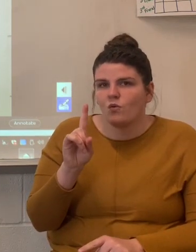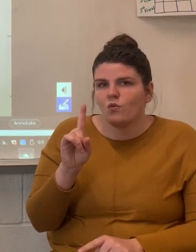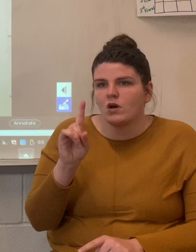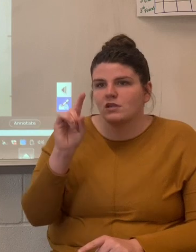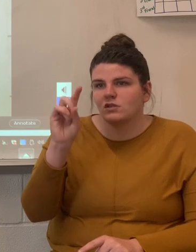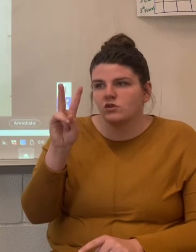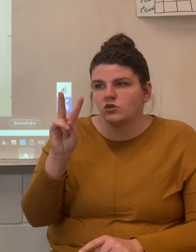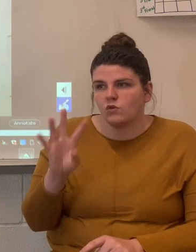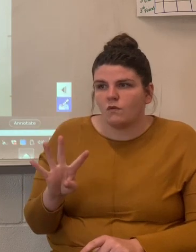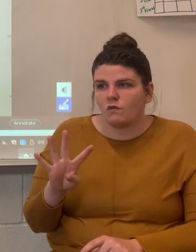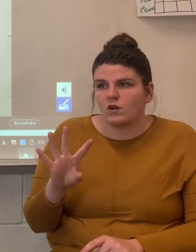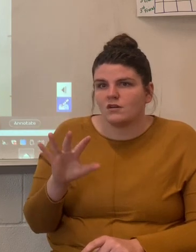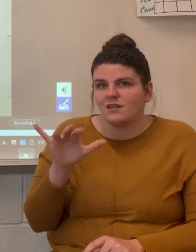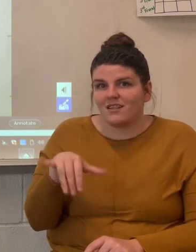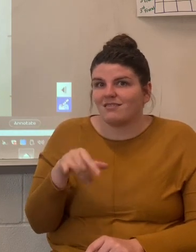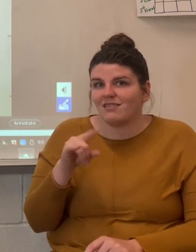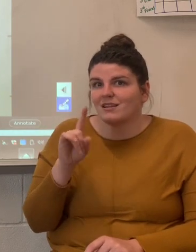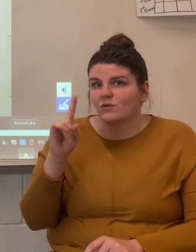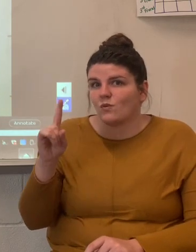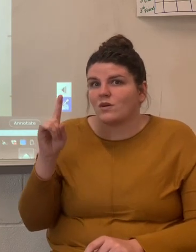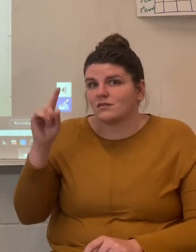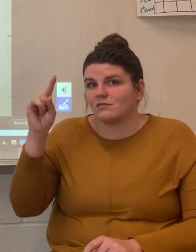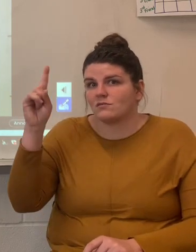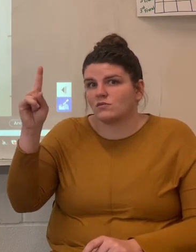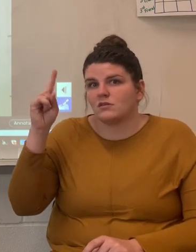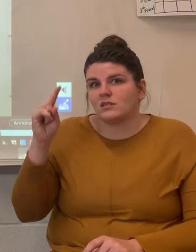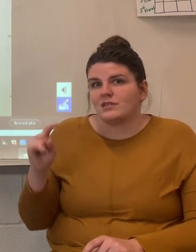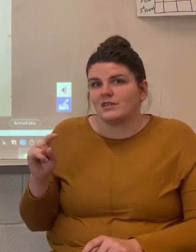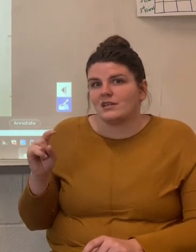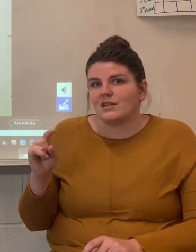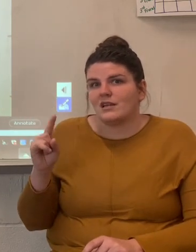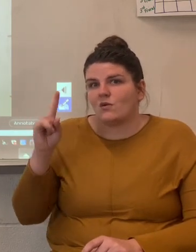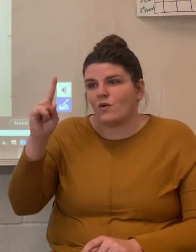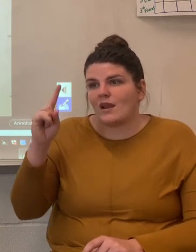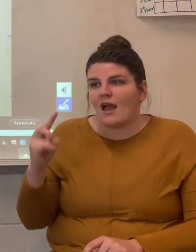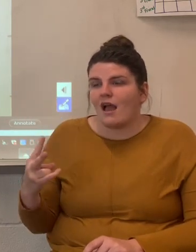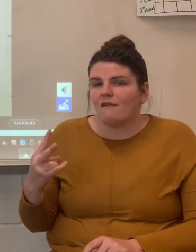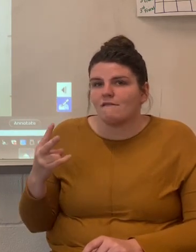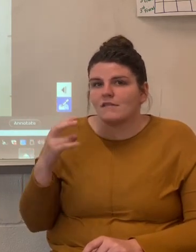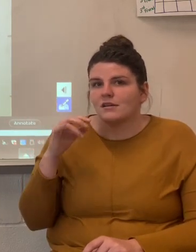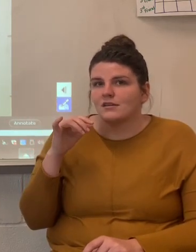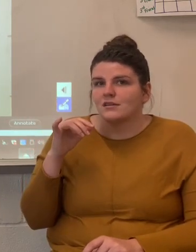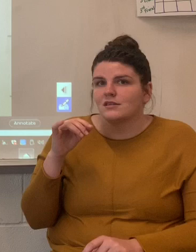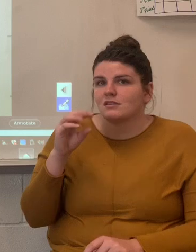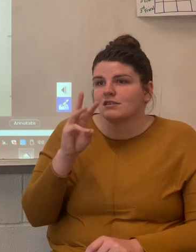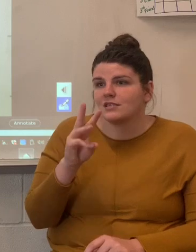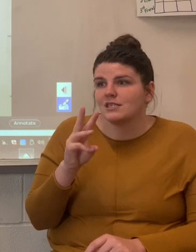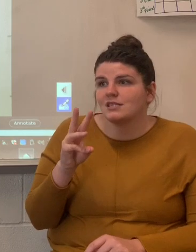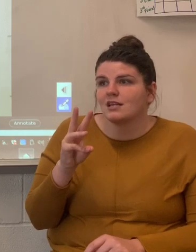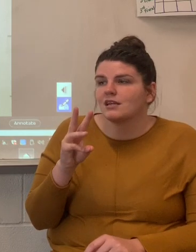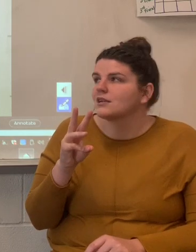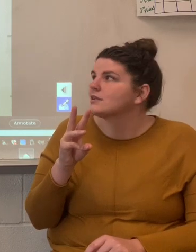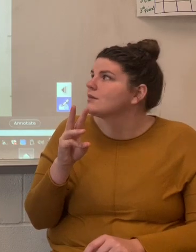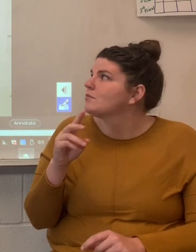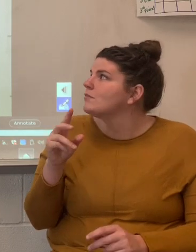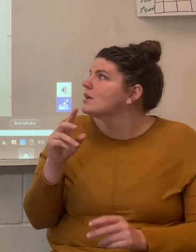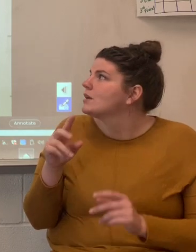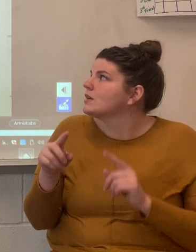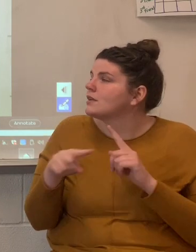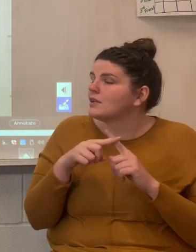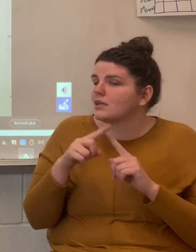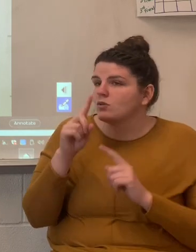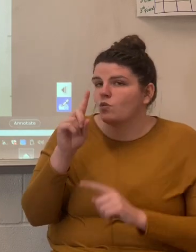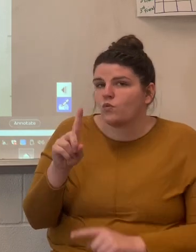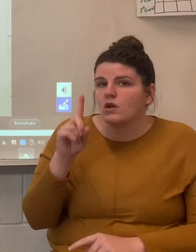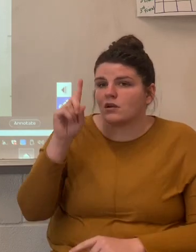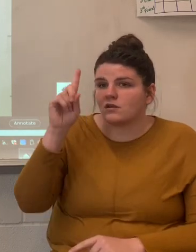2/4, which actually is 1 1/2, okay? And I take my 6 here, and I say 6 plus another